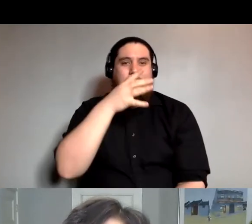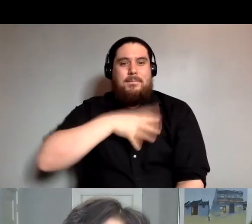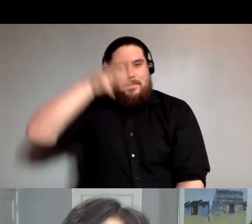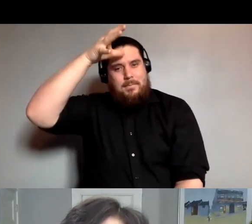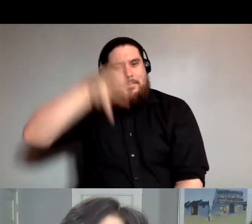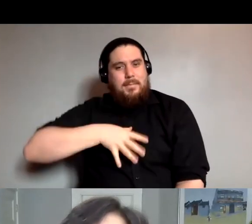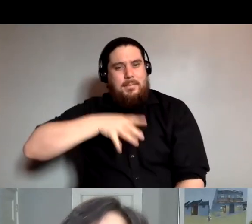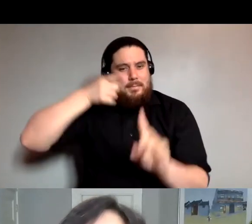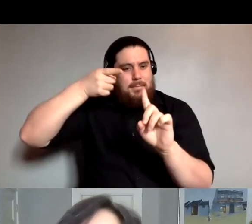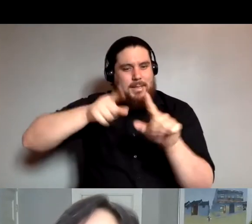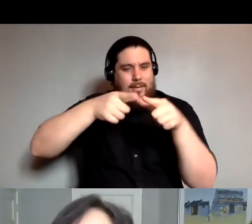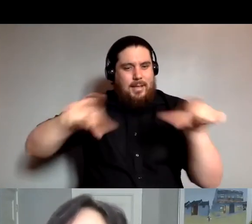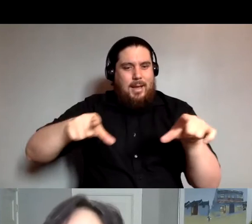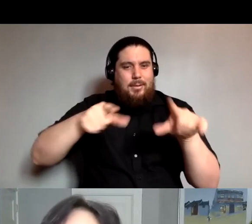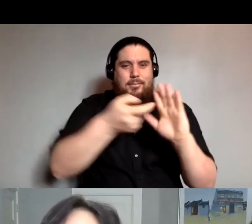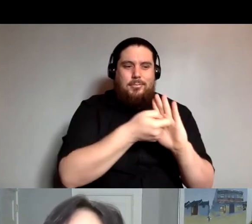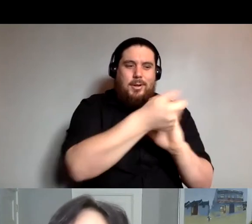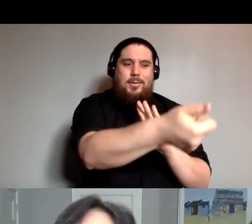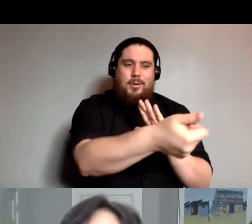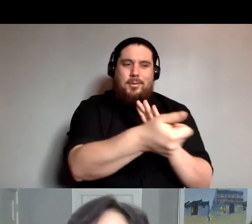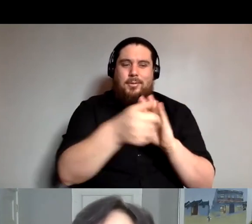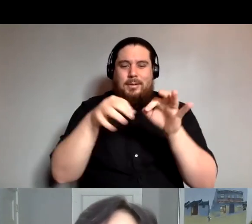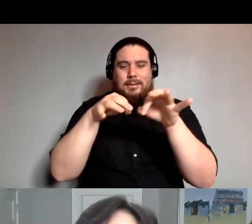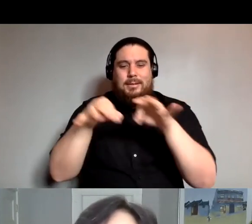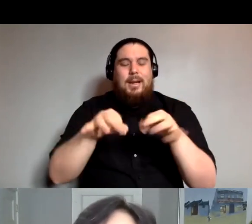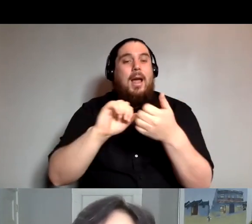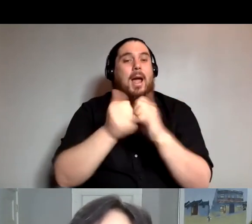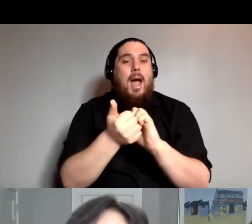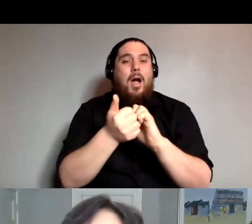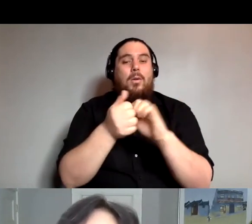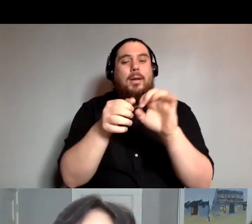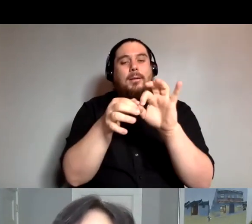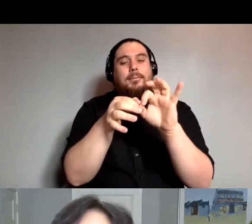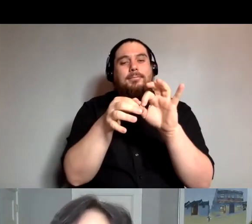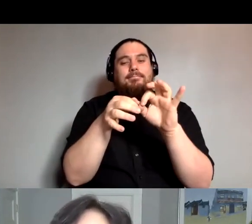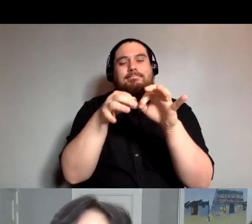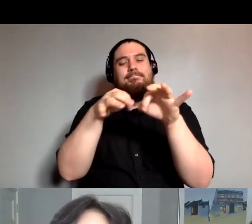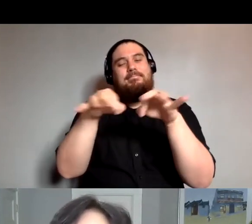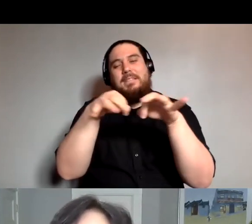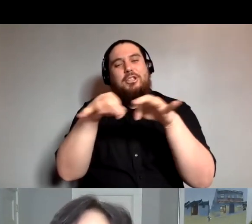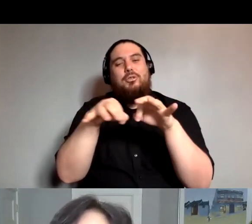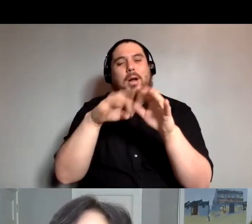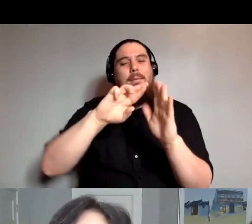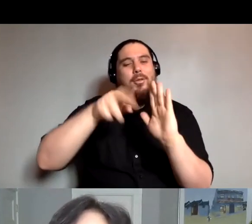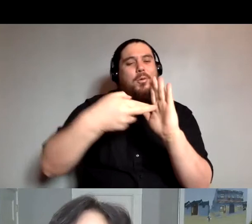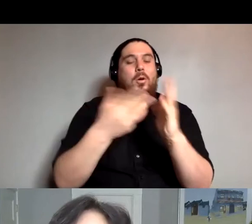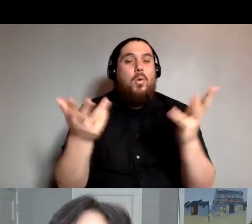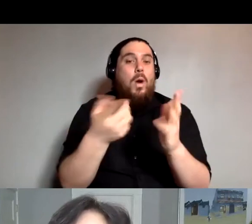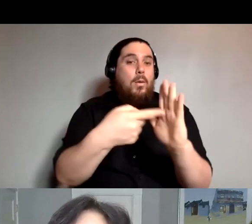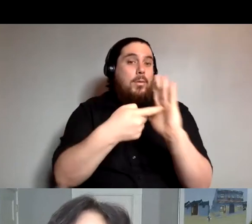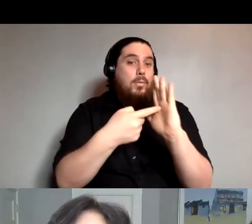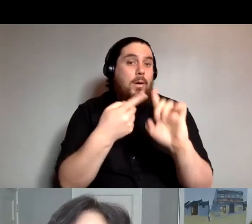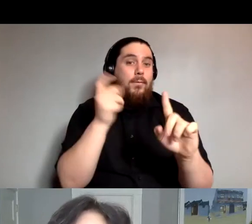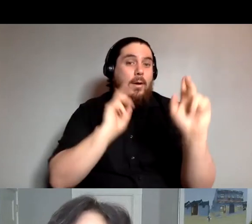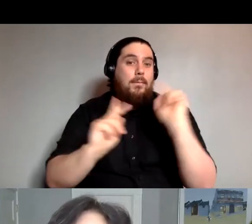around how we describe the roles and what we require from people, has had a